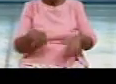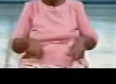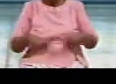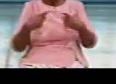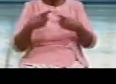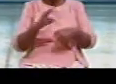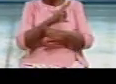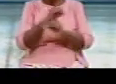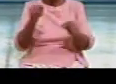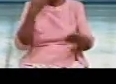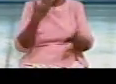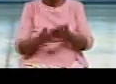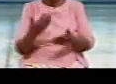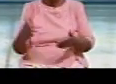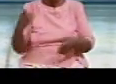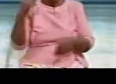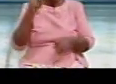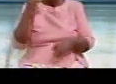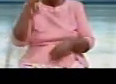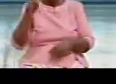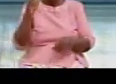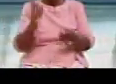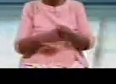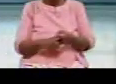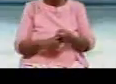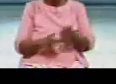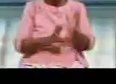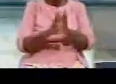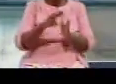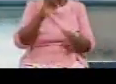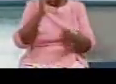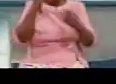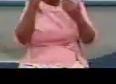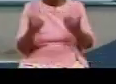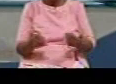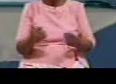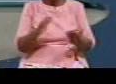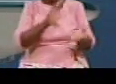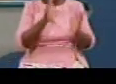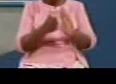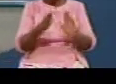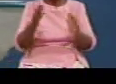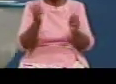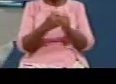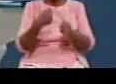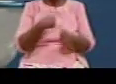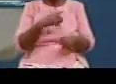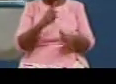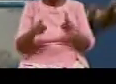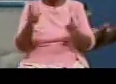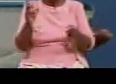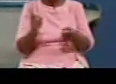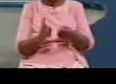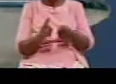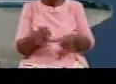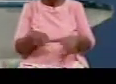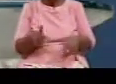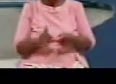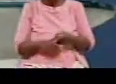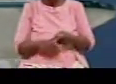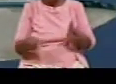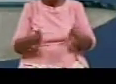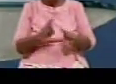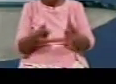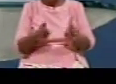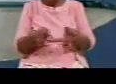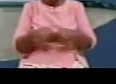For to will is present with me, but to perform that which is good, I find not.